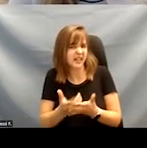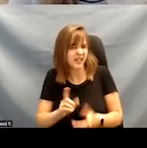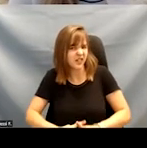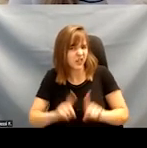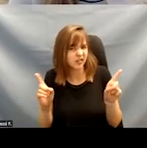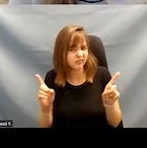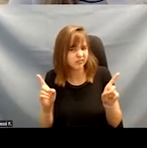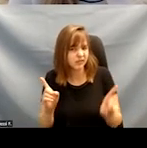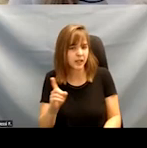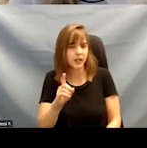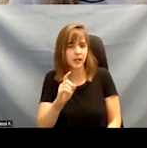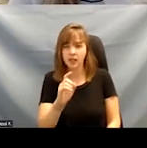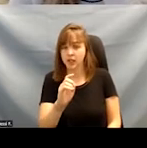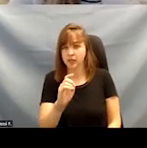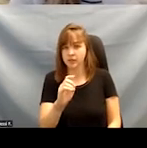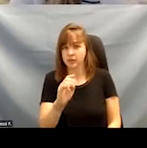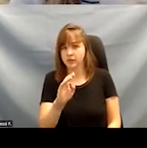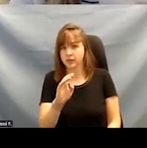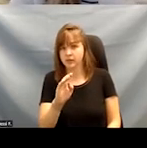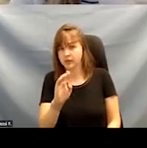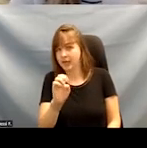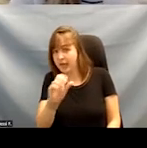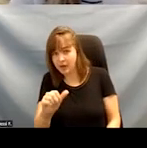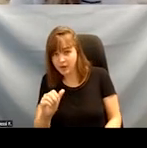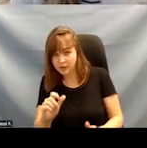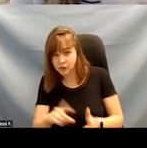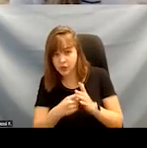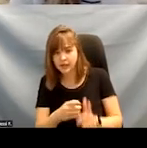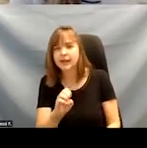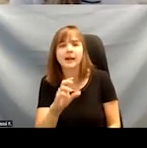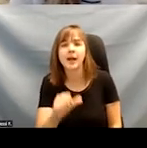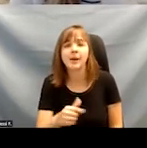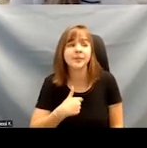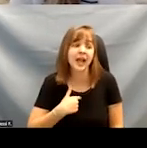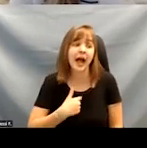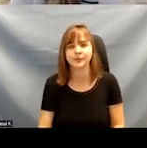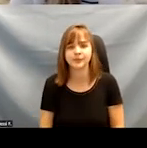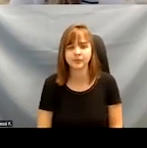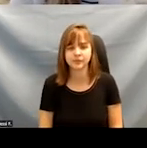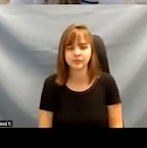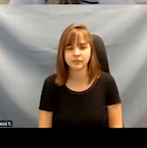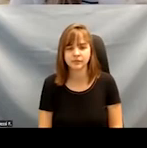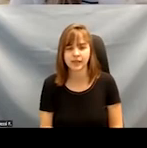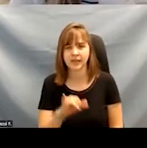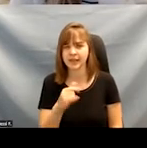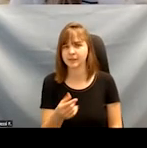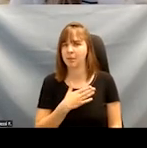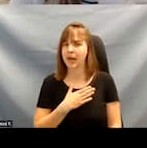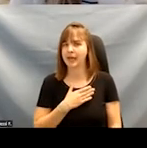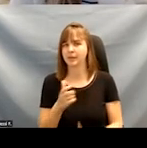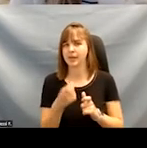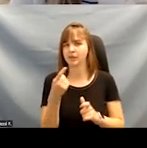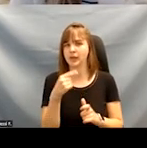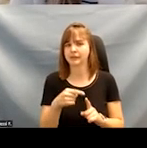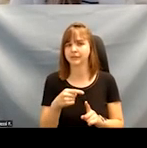Emma, you want to go first? Yeah. Sure, mine's quick. I would have hired employees sooner. That's a big one for me.